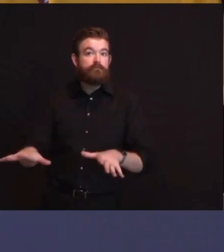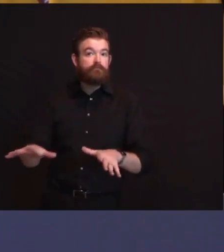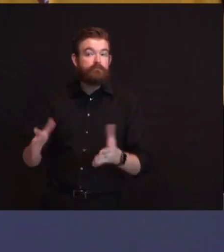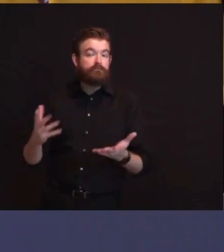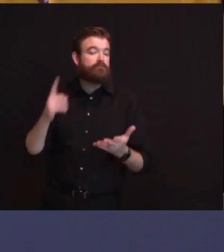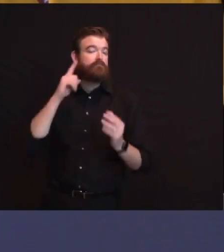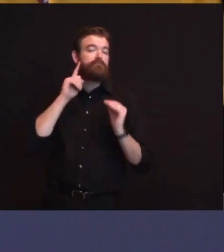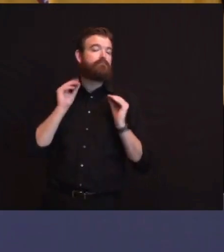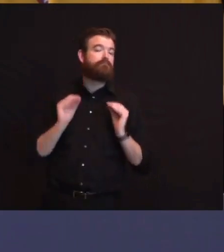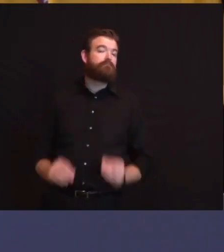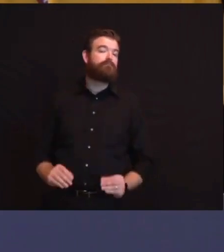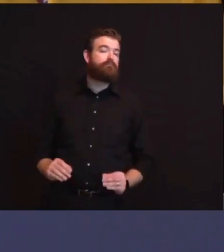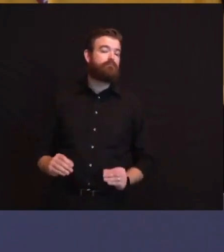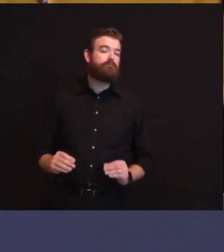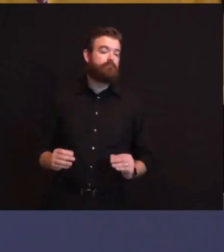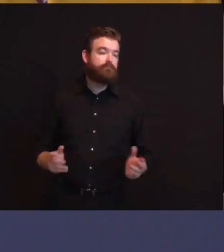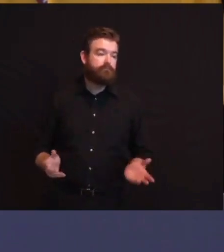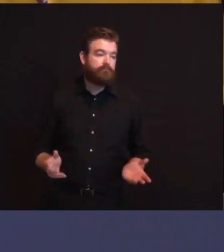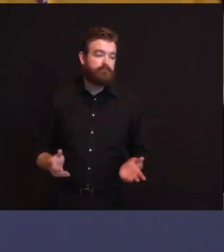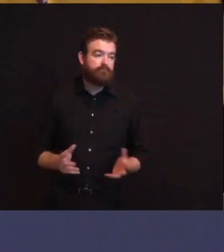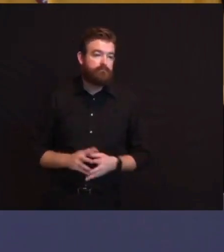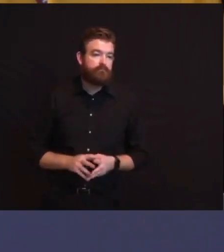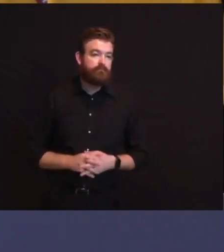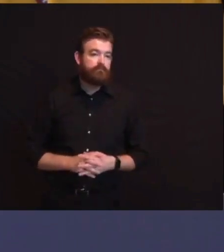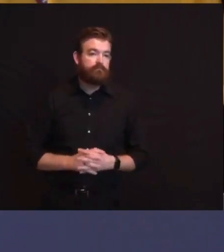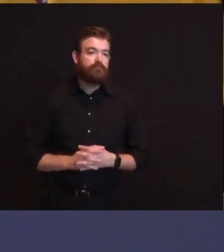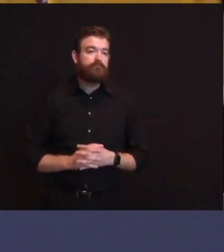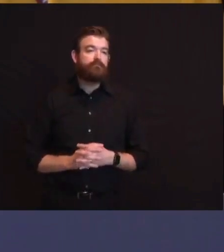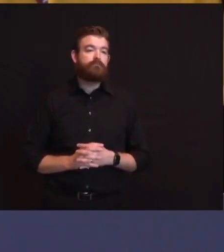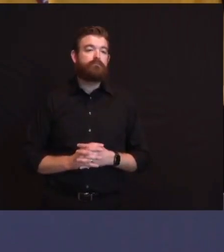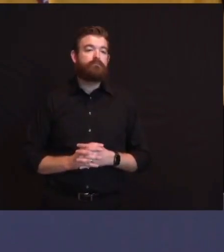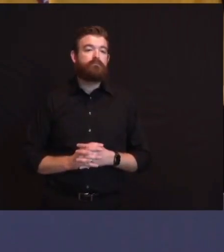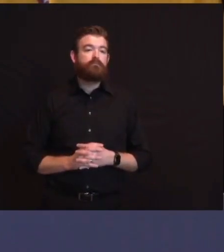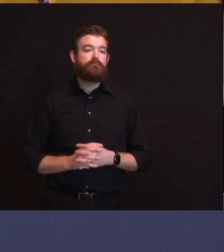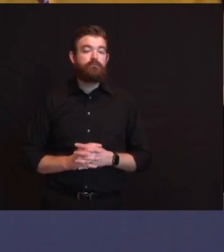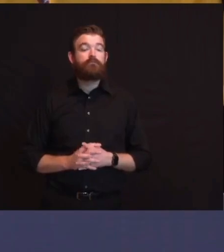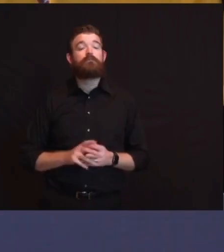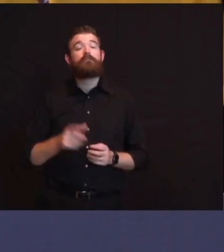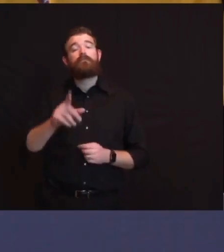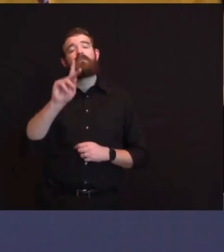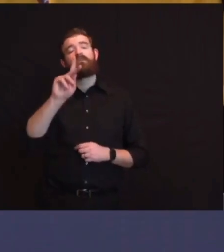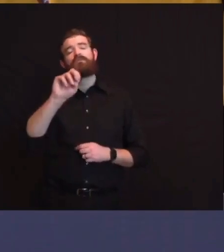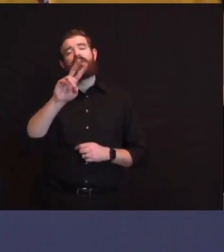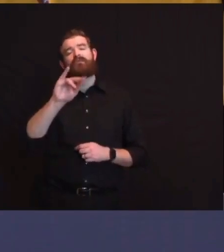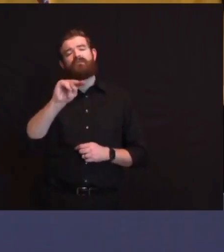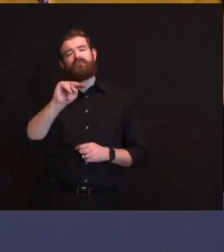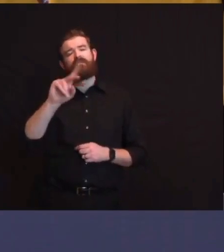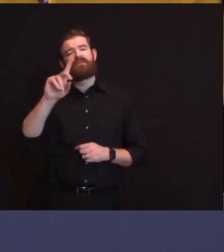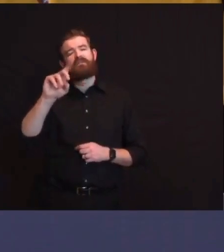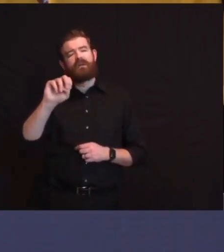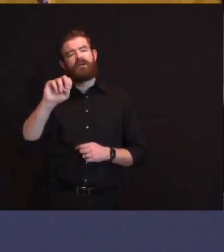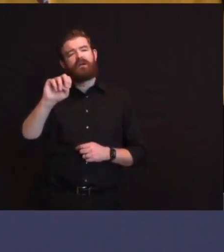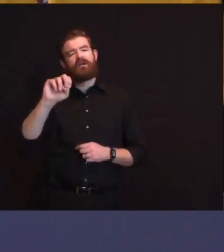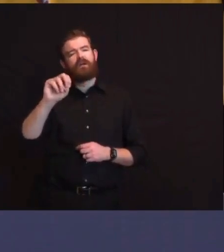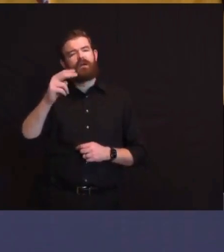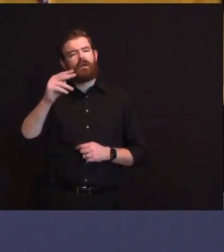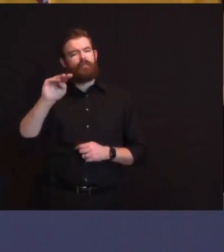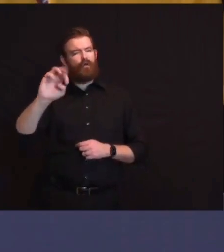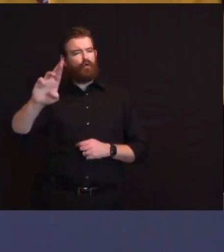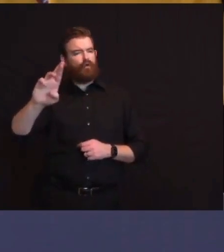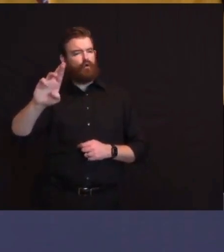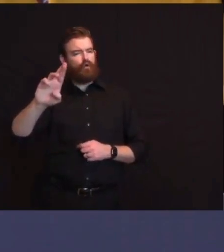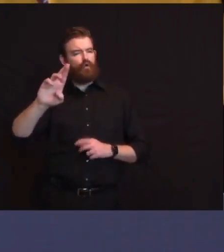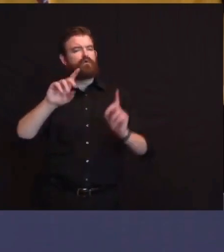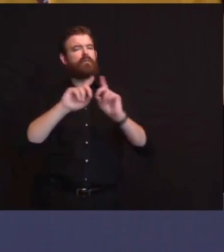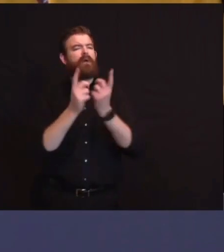don't want to speak for Kevin Deemer and his team, and obviously Judy has input on this. I think if the extension is warranted, we have